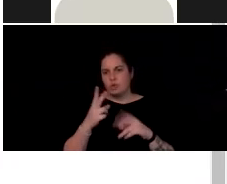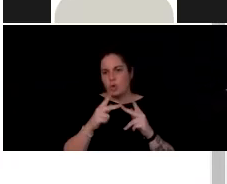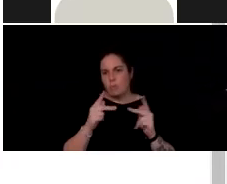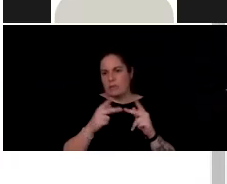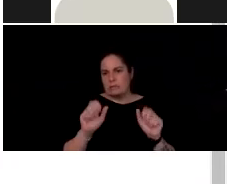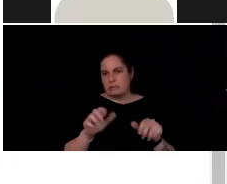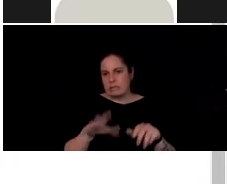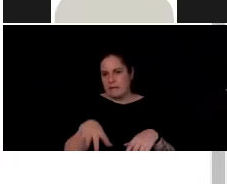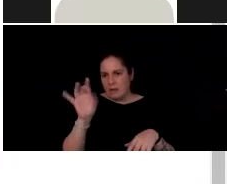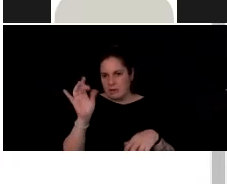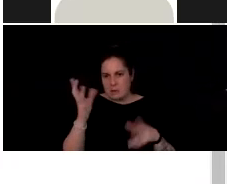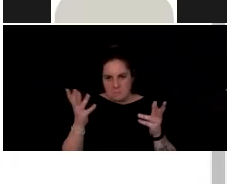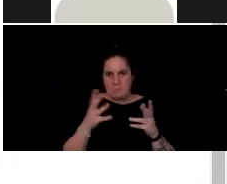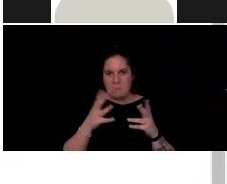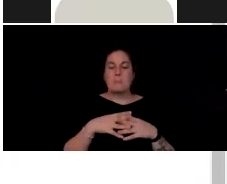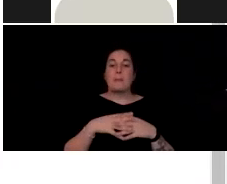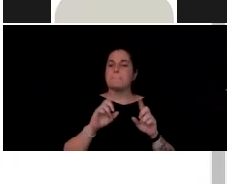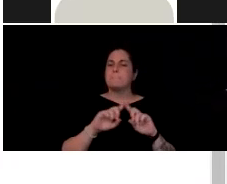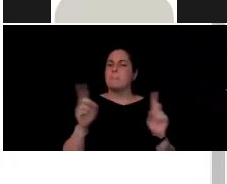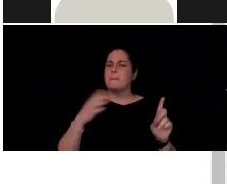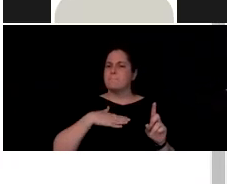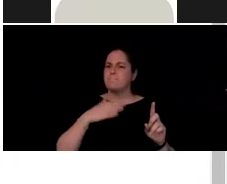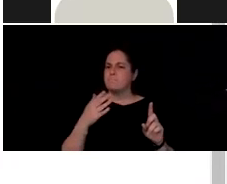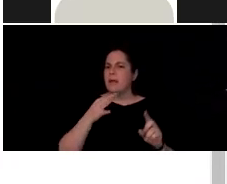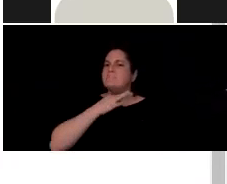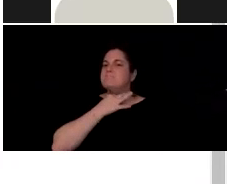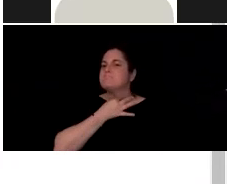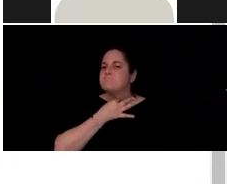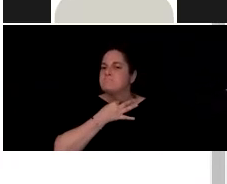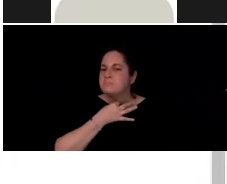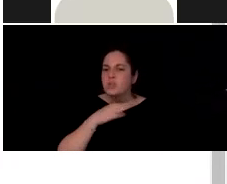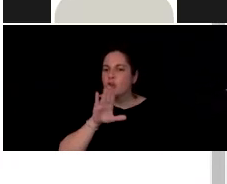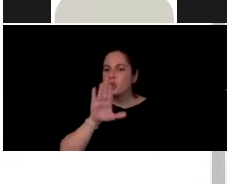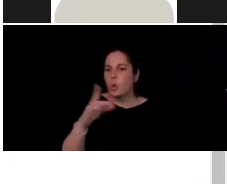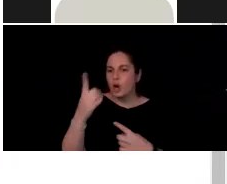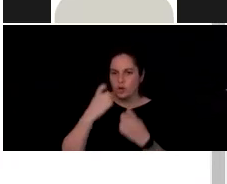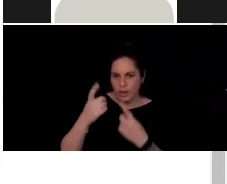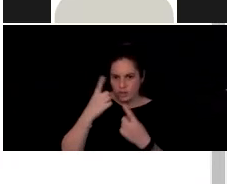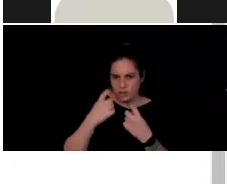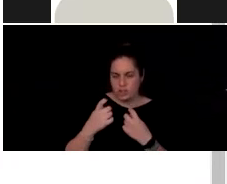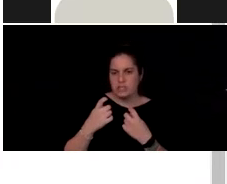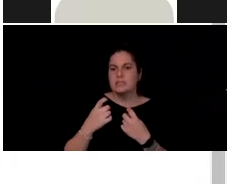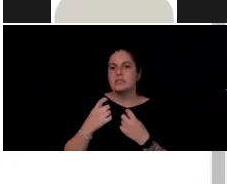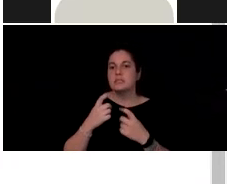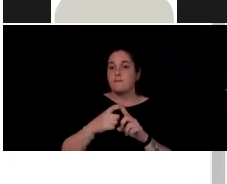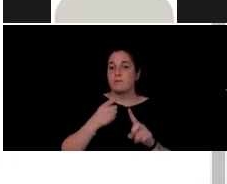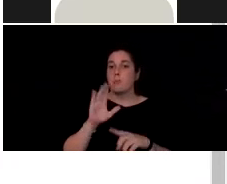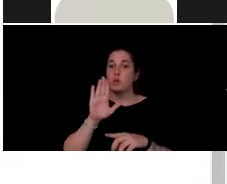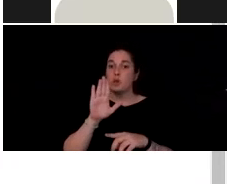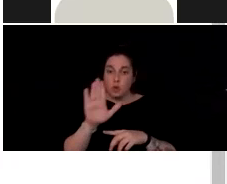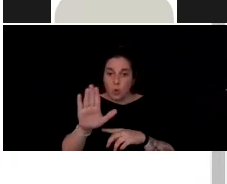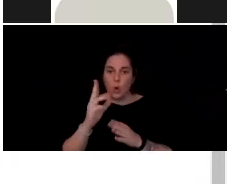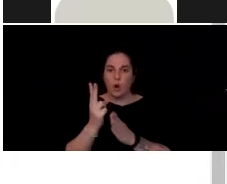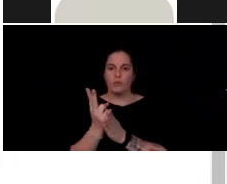know now is, what are your questions based on your review of the